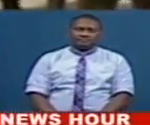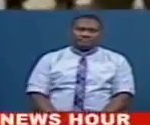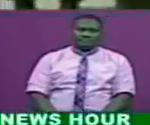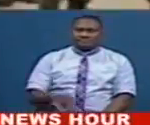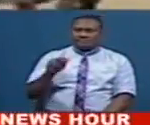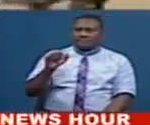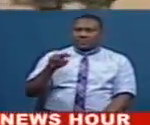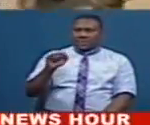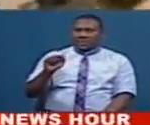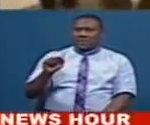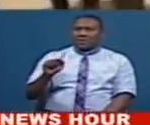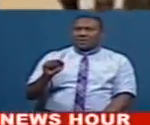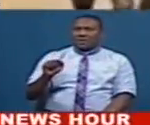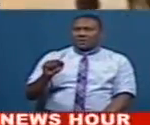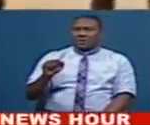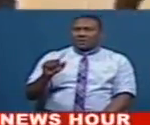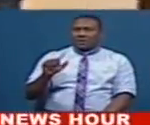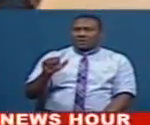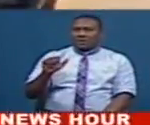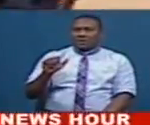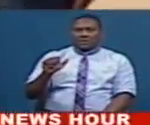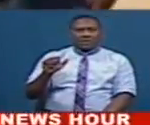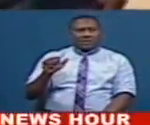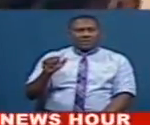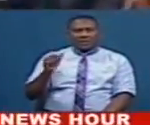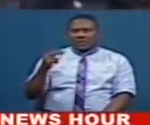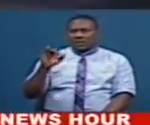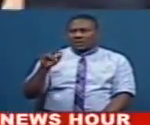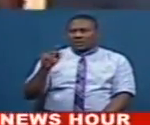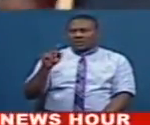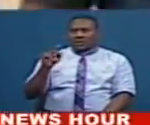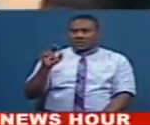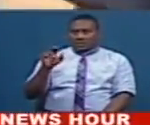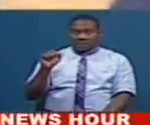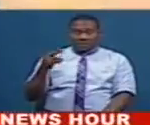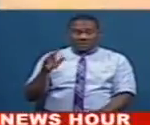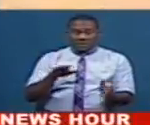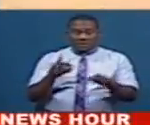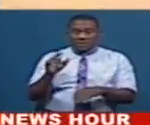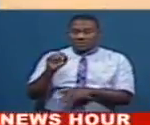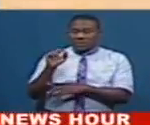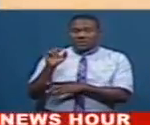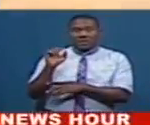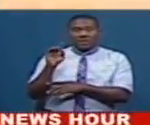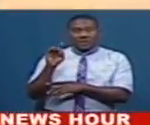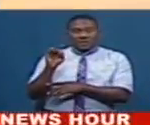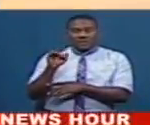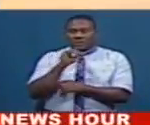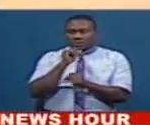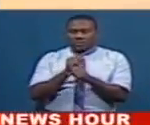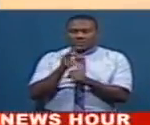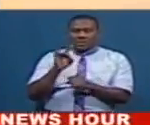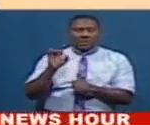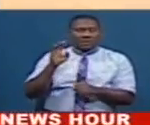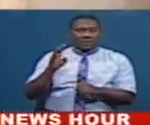Akenten Appiah Menkah, member of the Council of Elders of the MPP party, died on February 13, 2018 at the age of